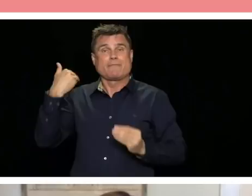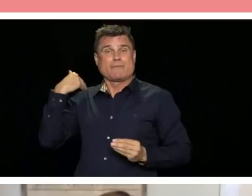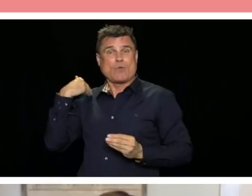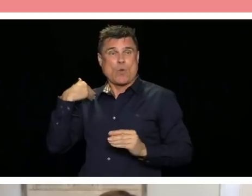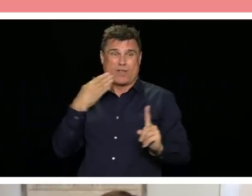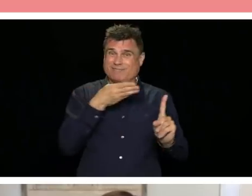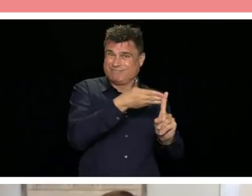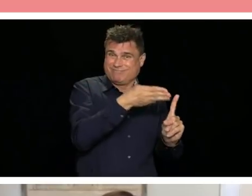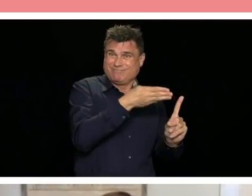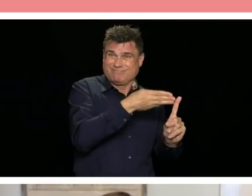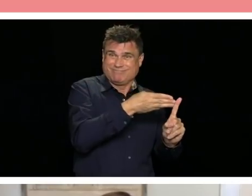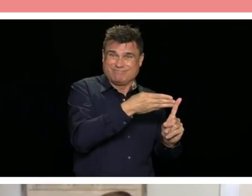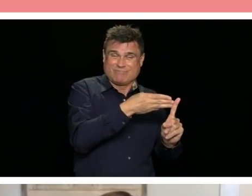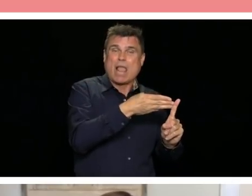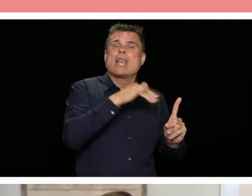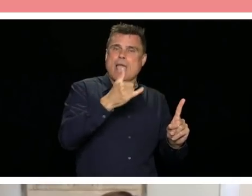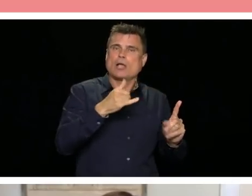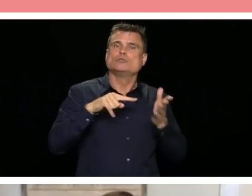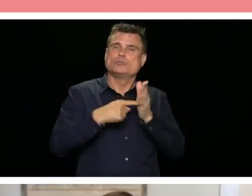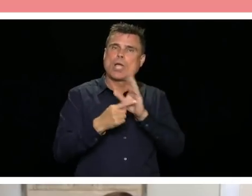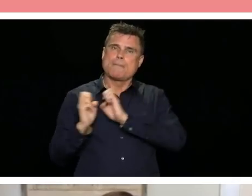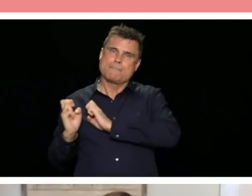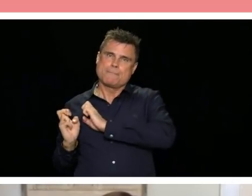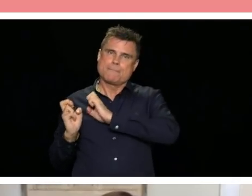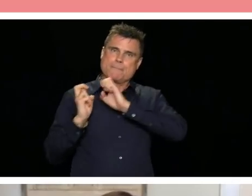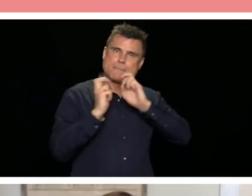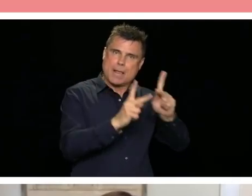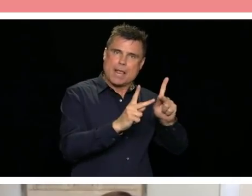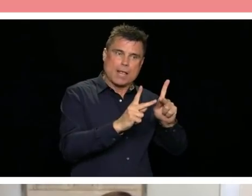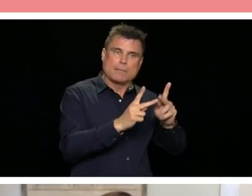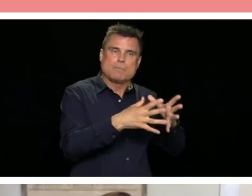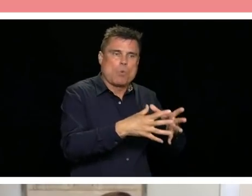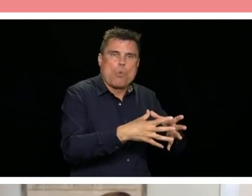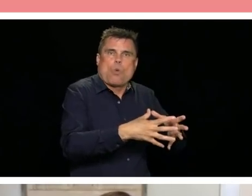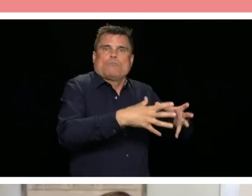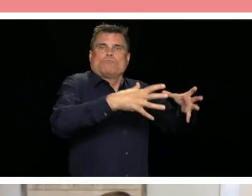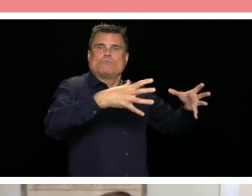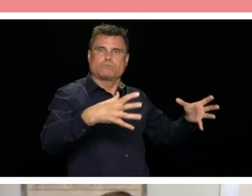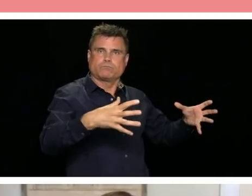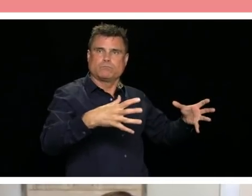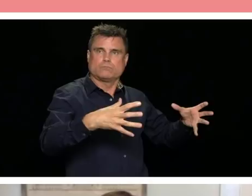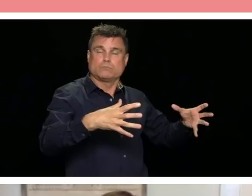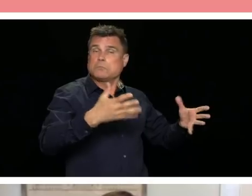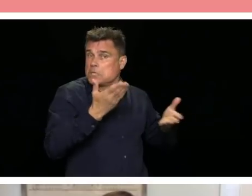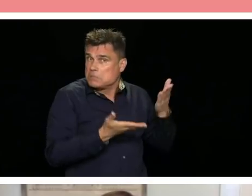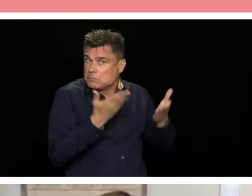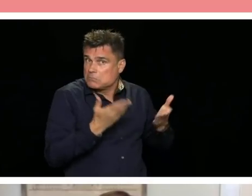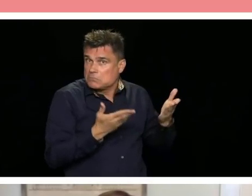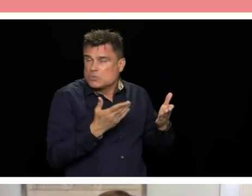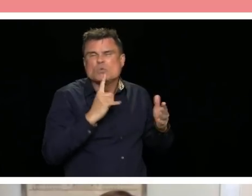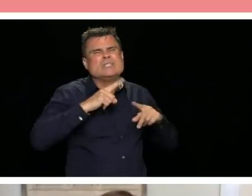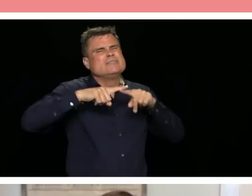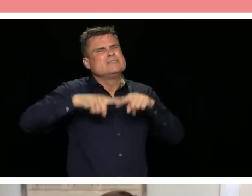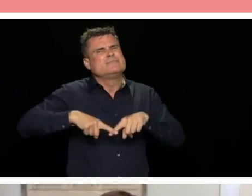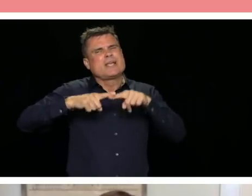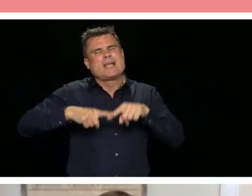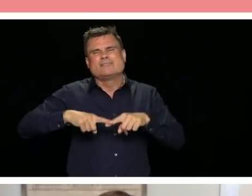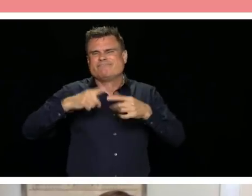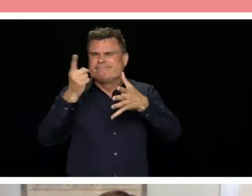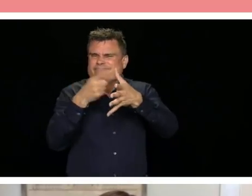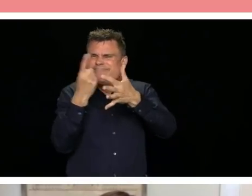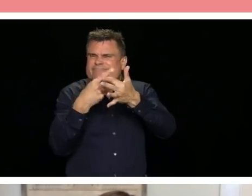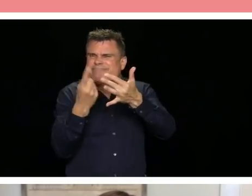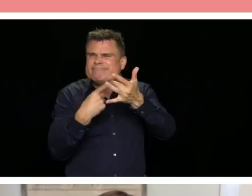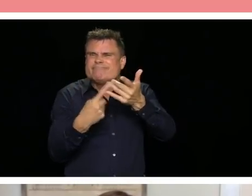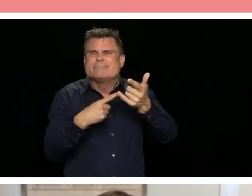parents through the hard work of our local childcare resource referral center staff, that all parents can use the online system.